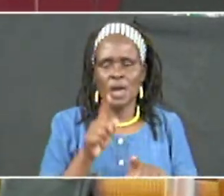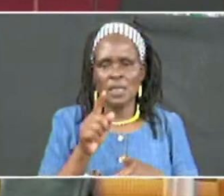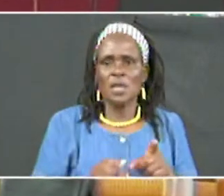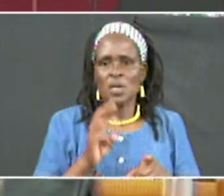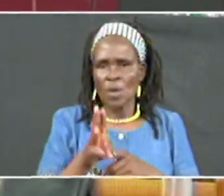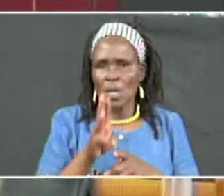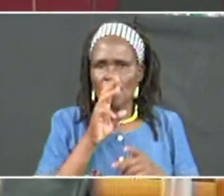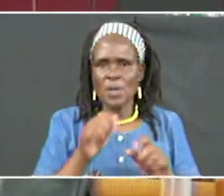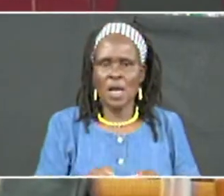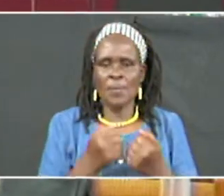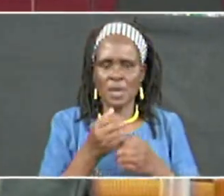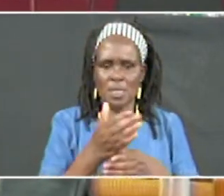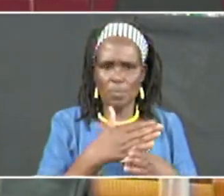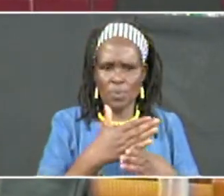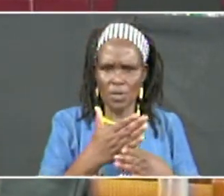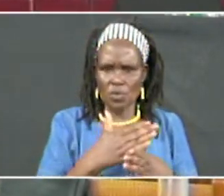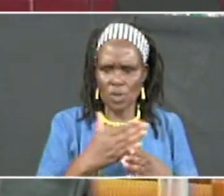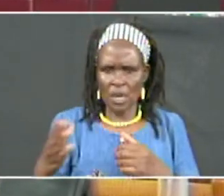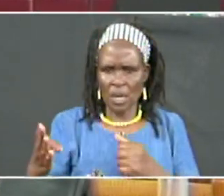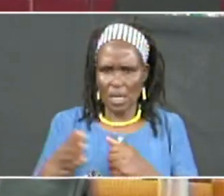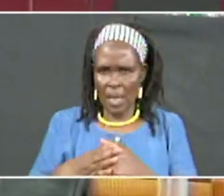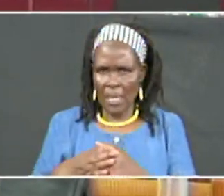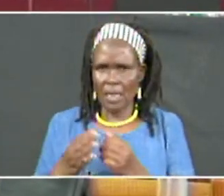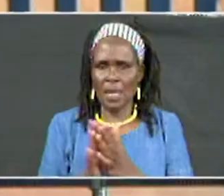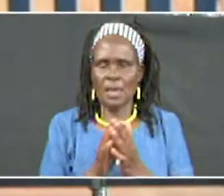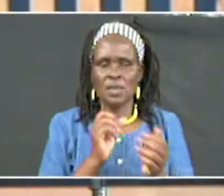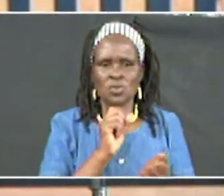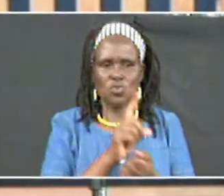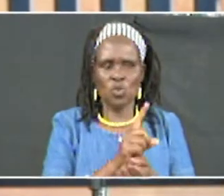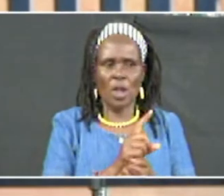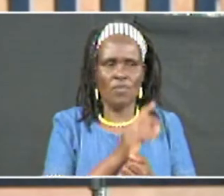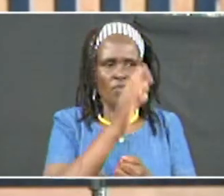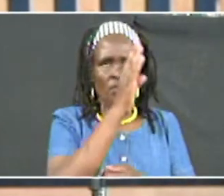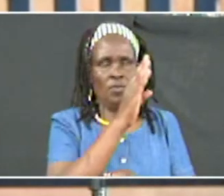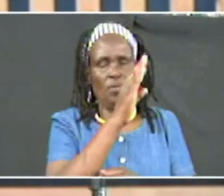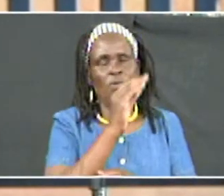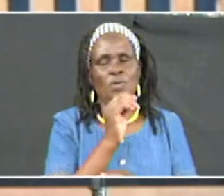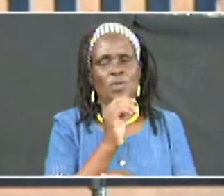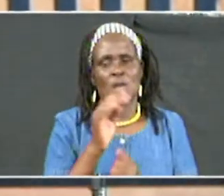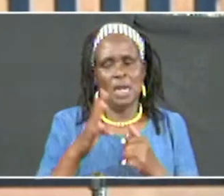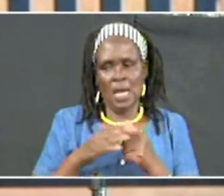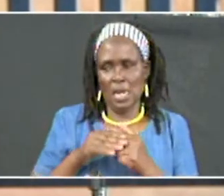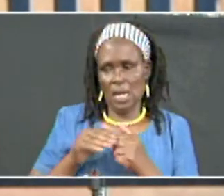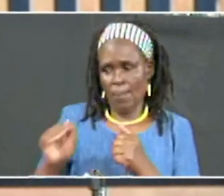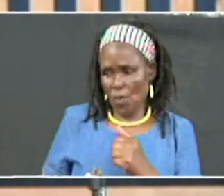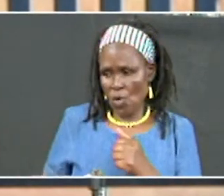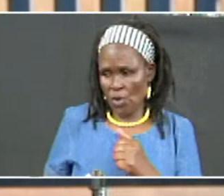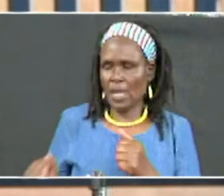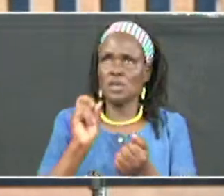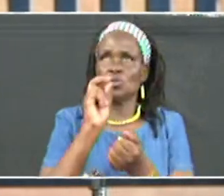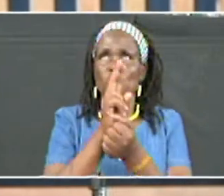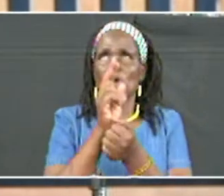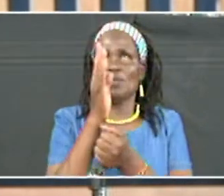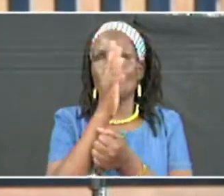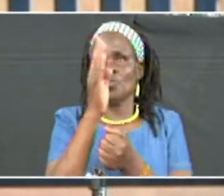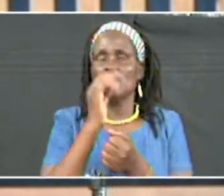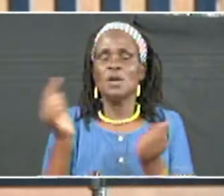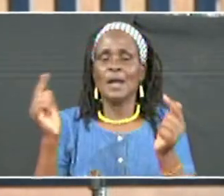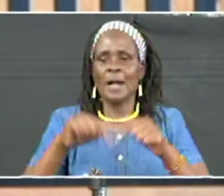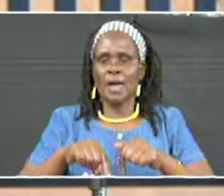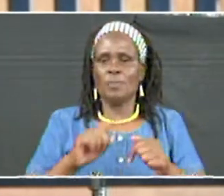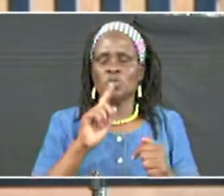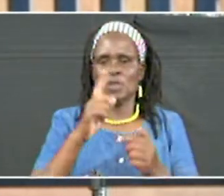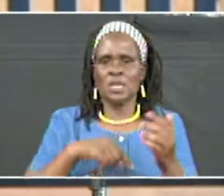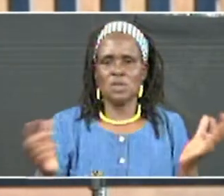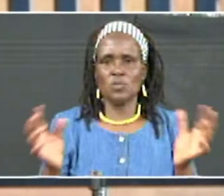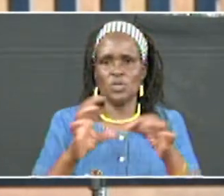between 9 and 12 noon, 9 a.m. and 12 noon. So please come so that we join together and we